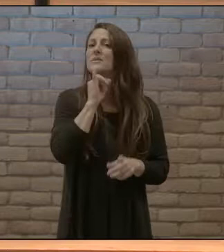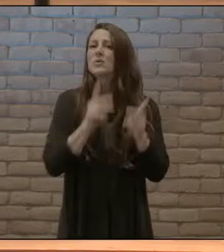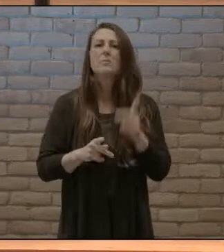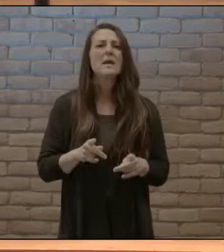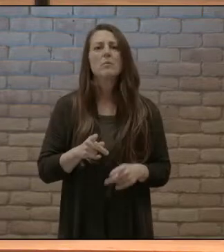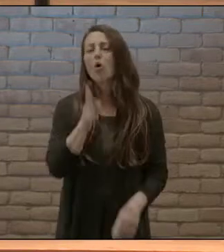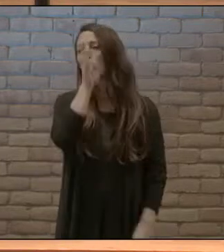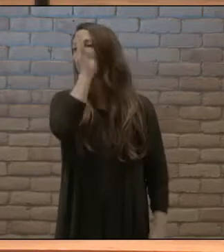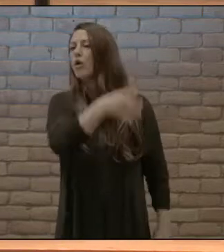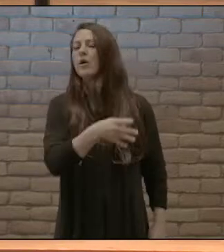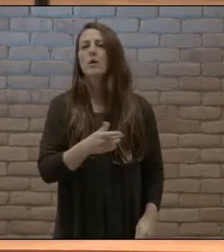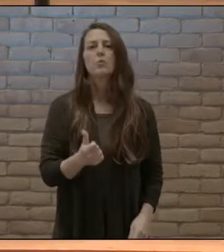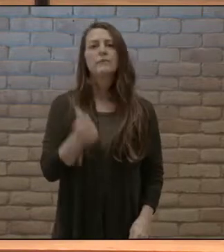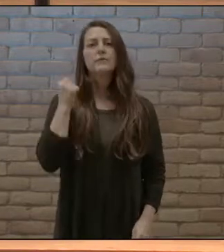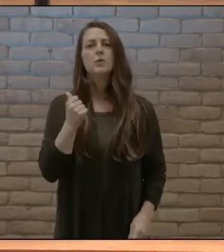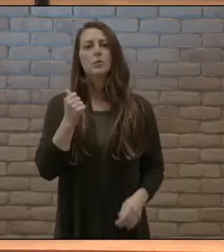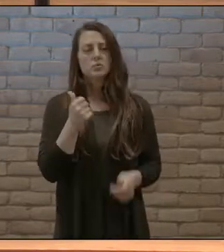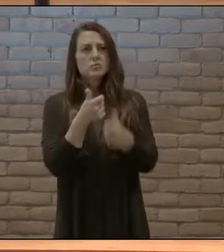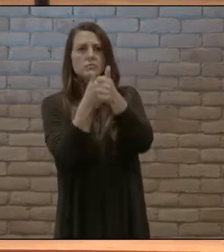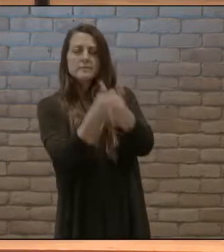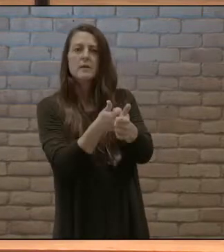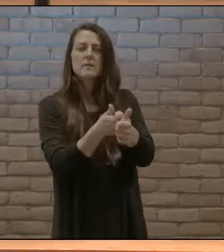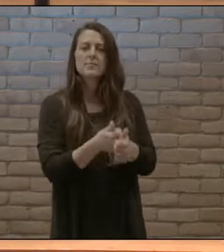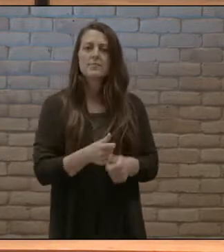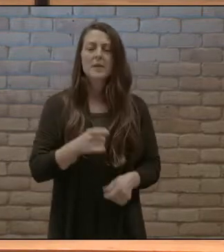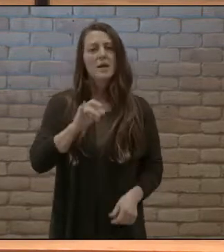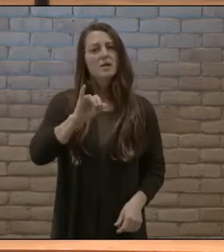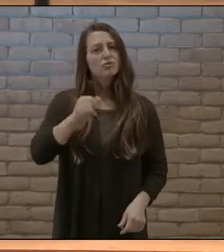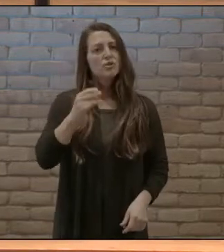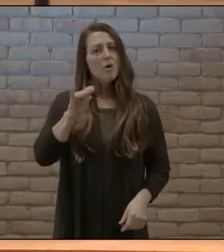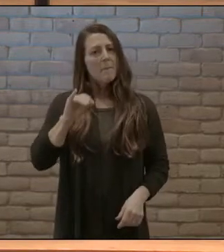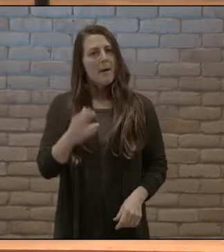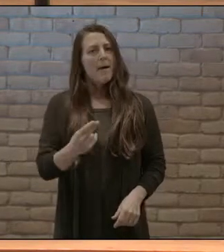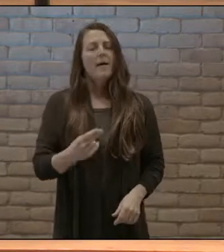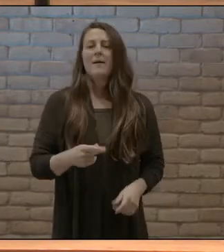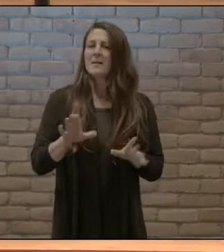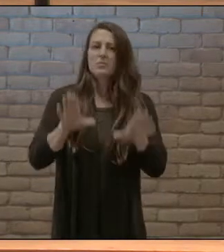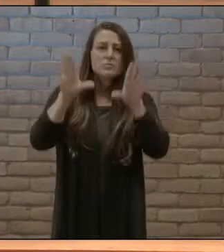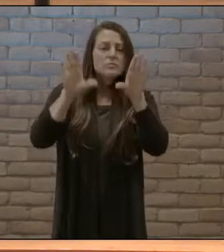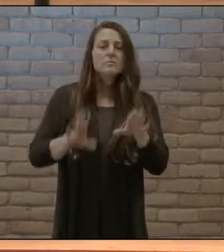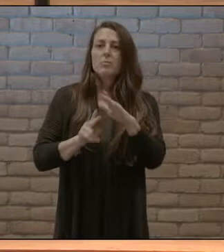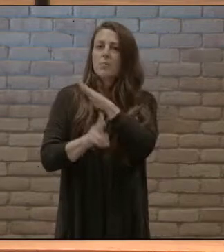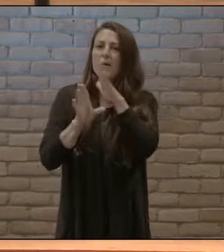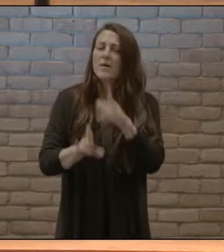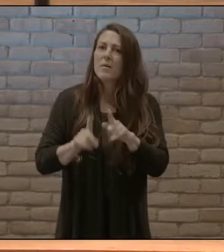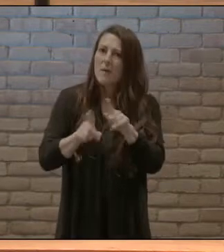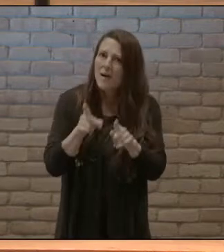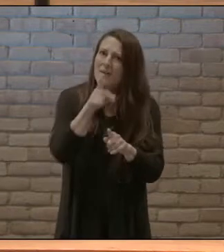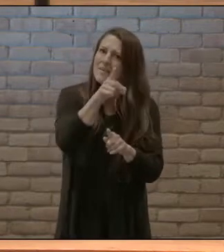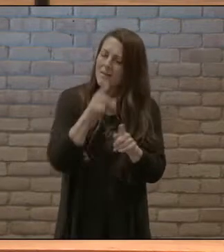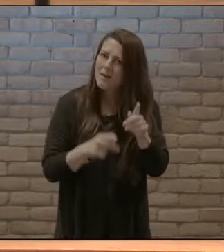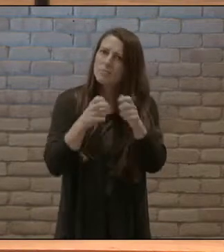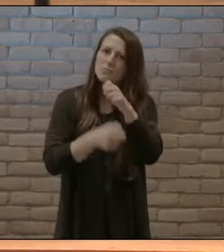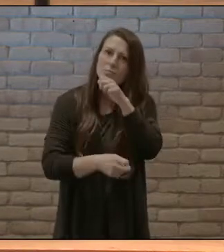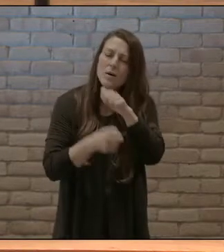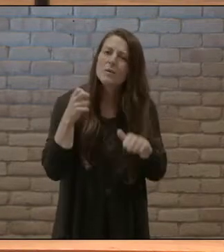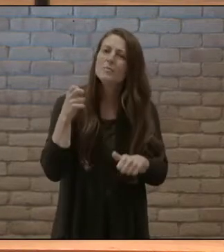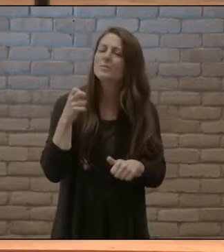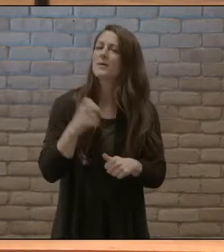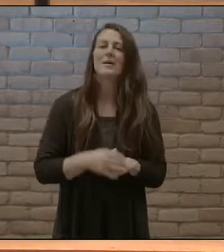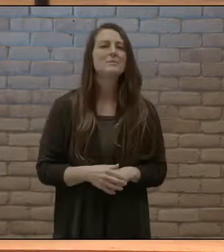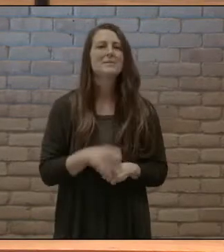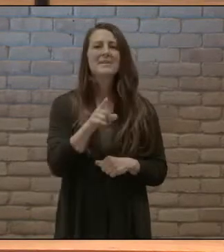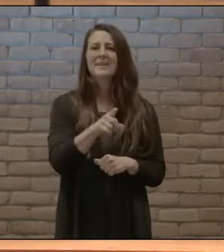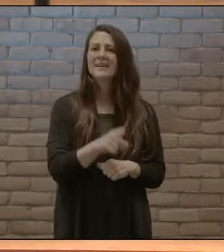it gets rough for Jeremiah. Jeremiah is this great prophet, but he had issues. He dealt